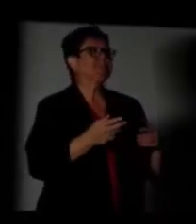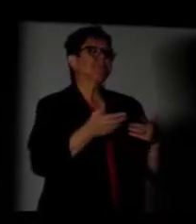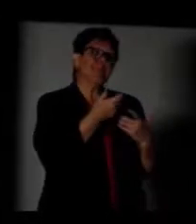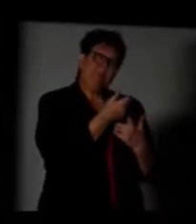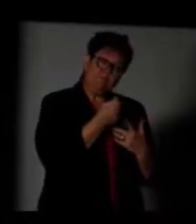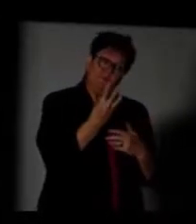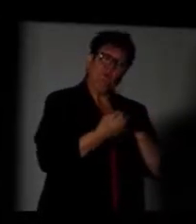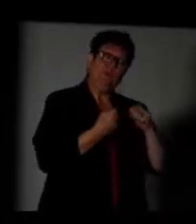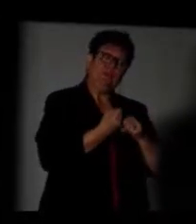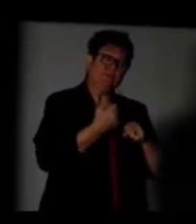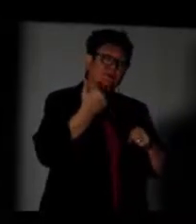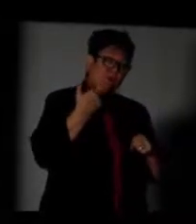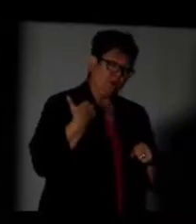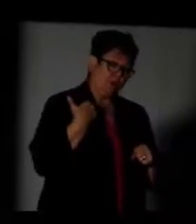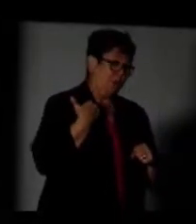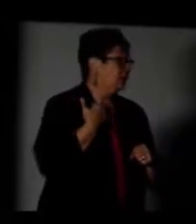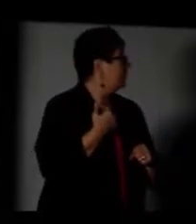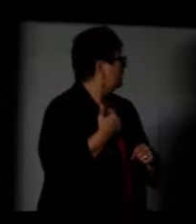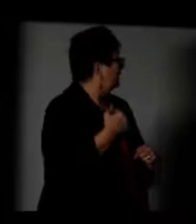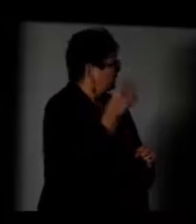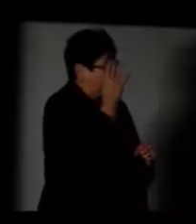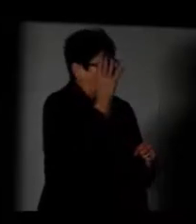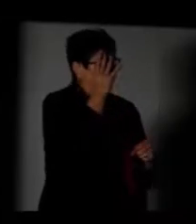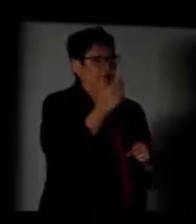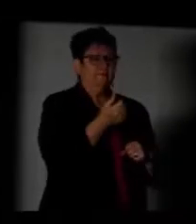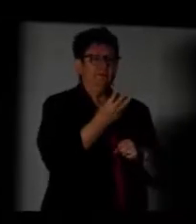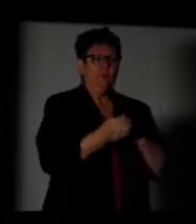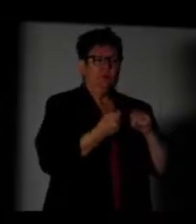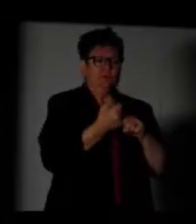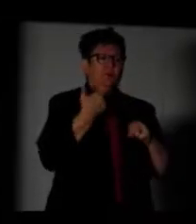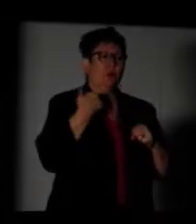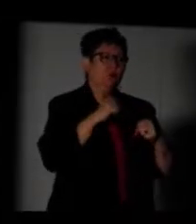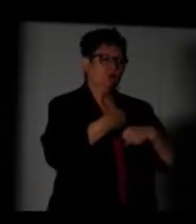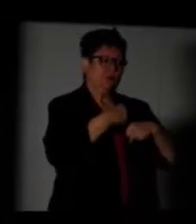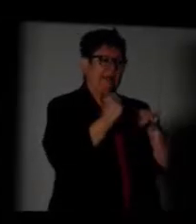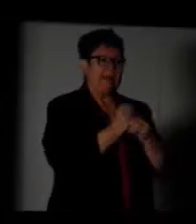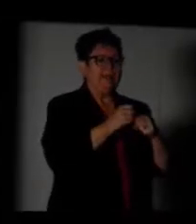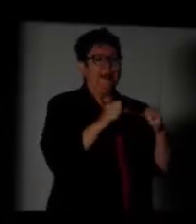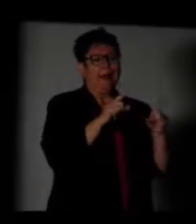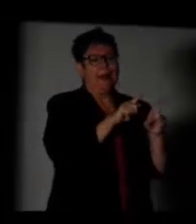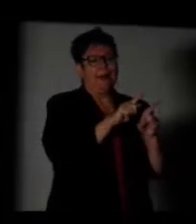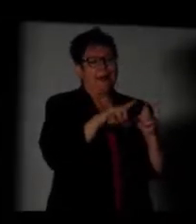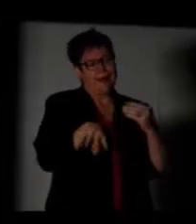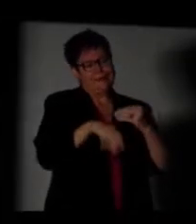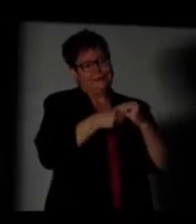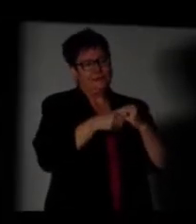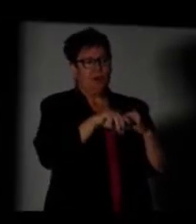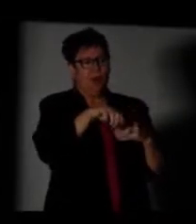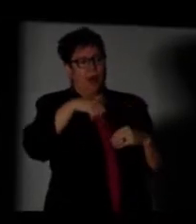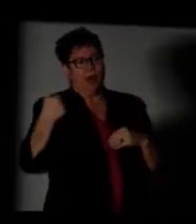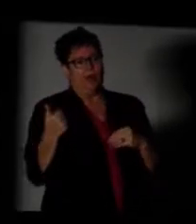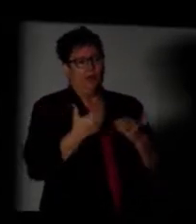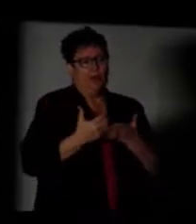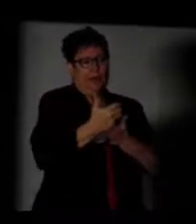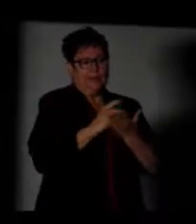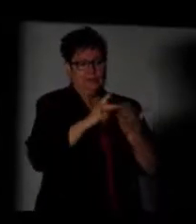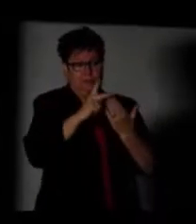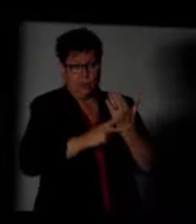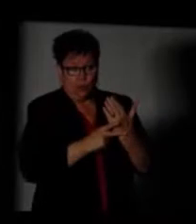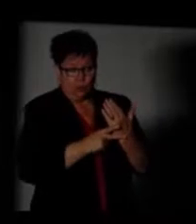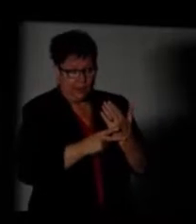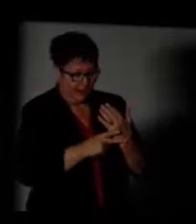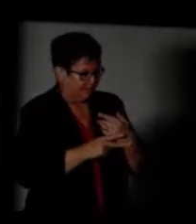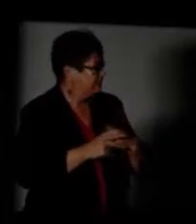we created our digital collections program. We set ourselves what our trustees like to think of as a